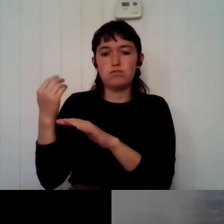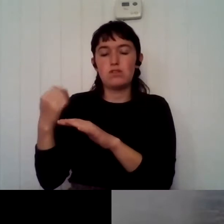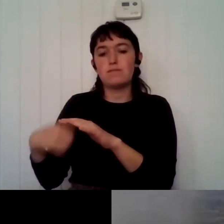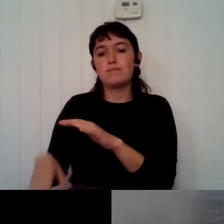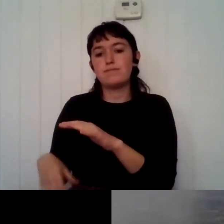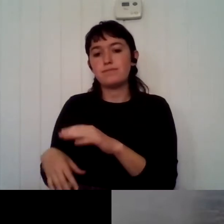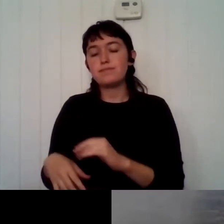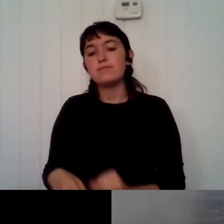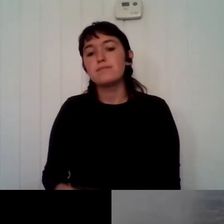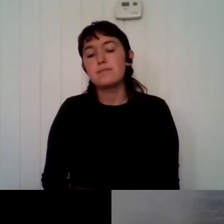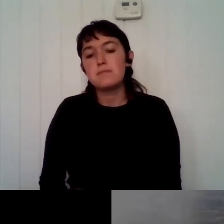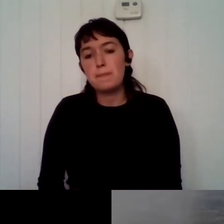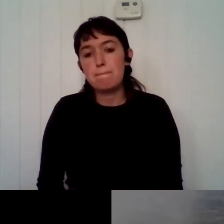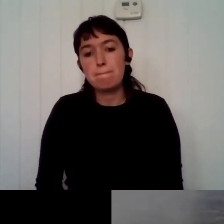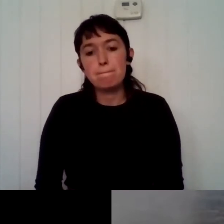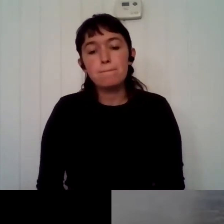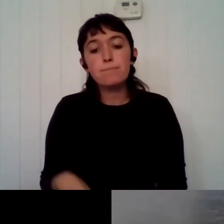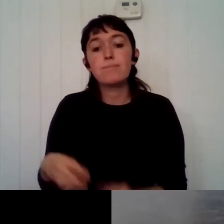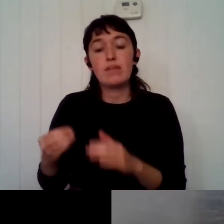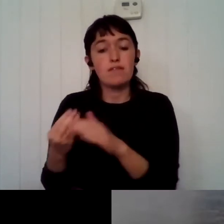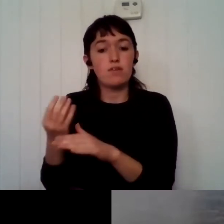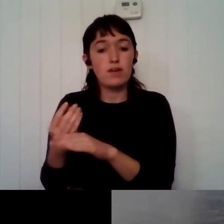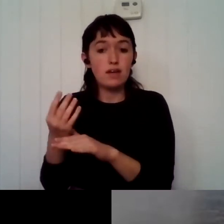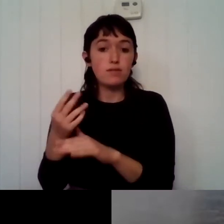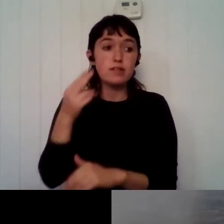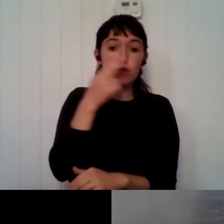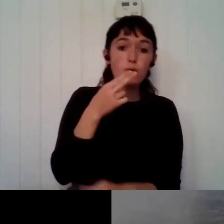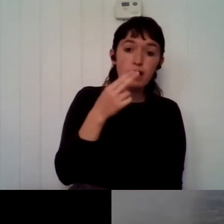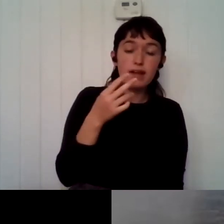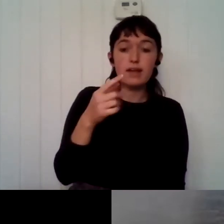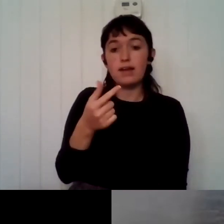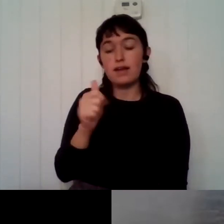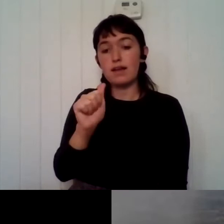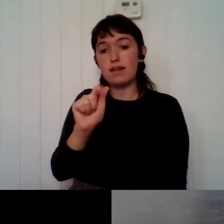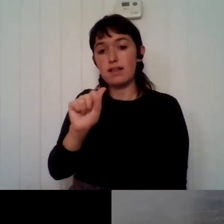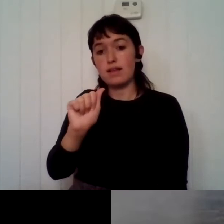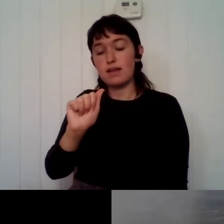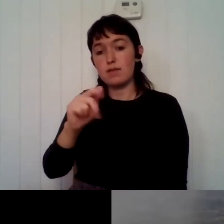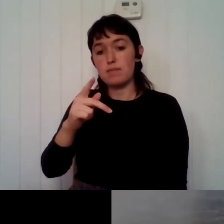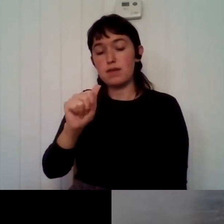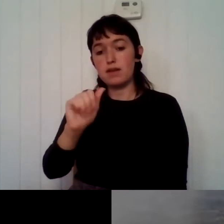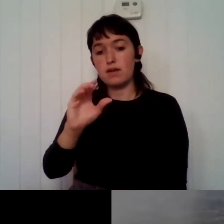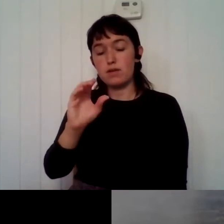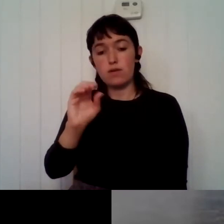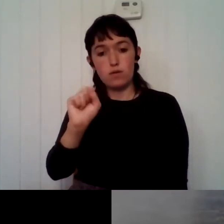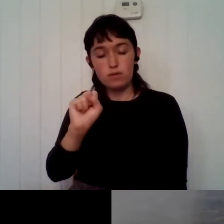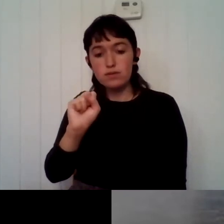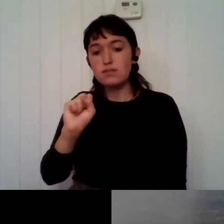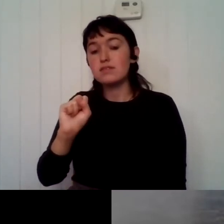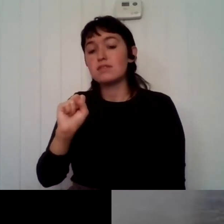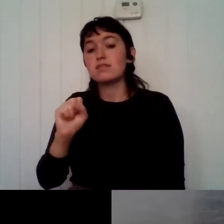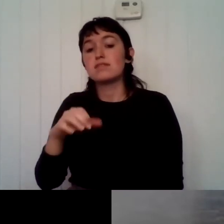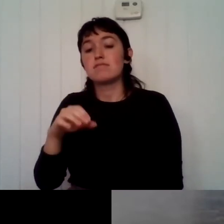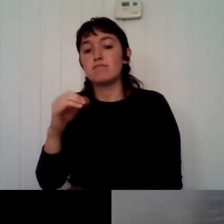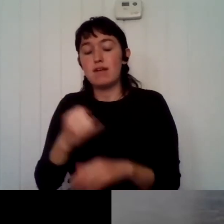explosive eruptions. Volcanoes in Hawaii, in the Galapagos Islands, we call them basaltic volcanoes. The